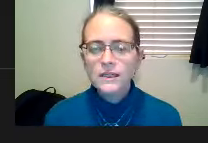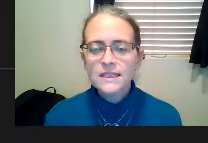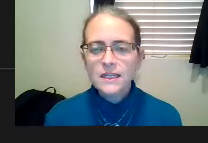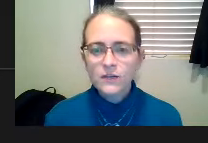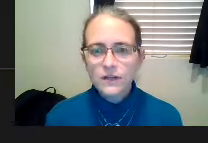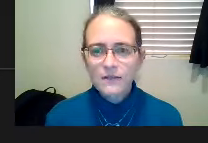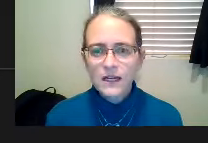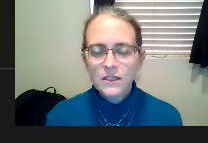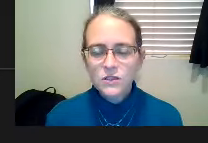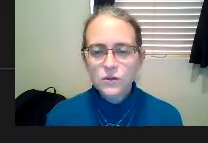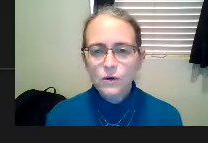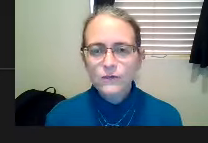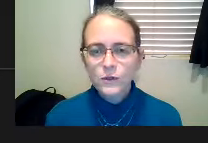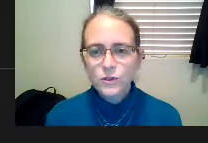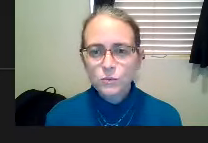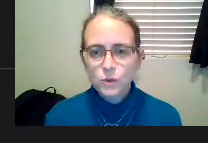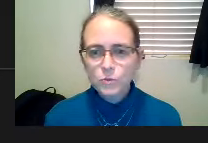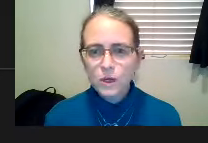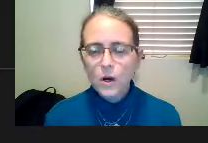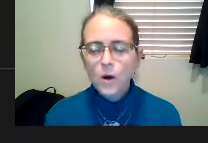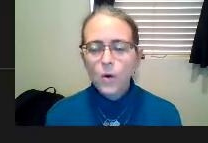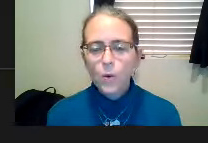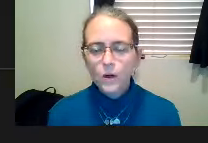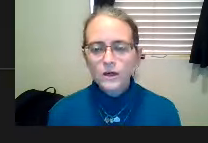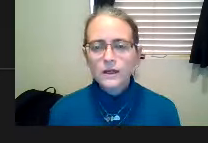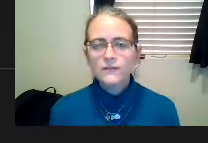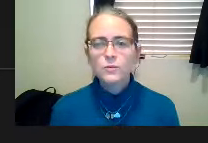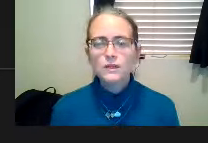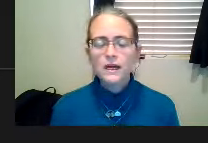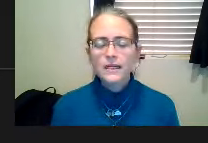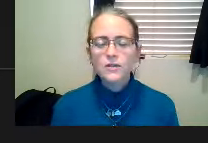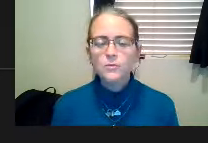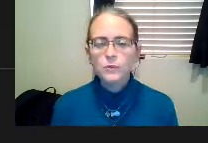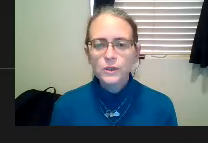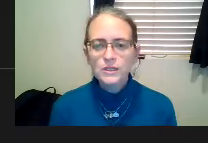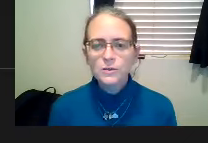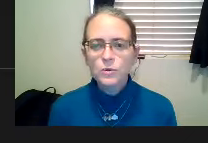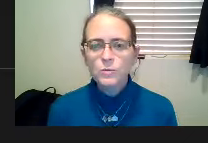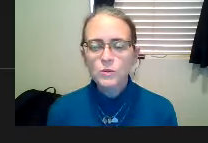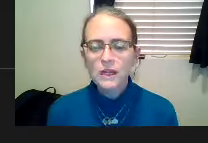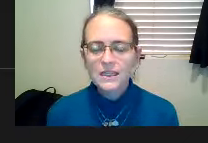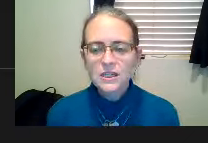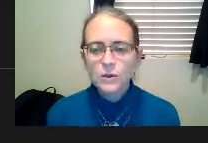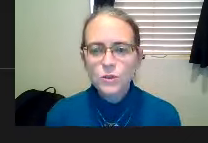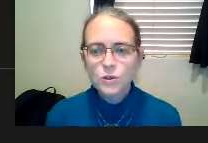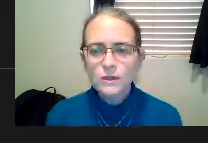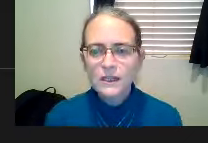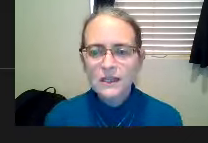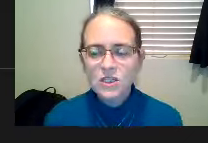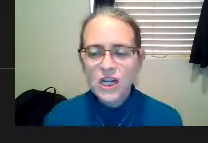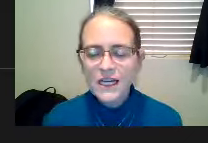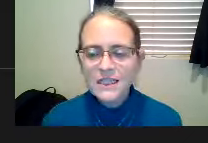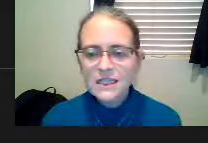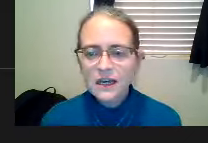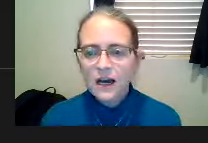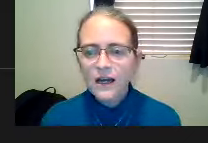you can self-navigate to your first room, or if you would like, you can put the room you would like to go to in